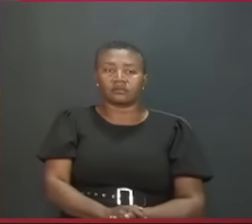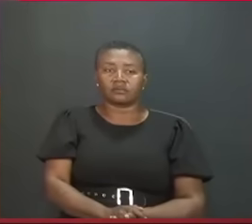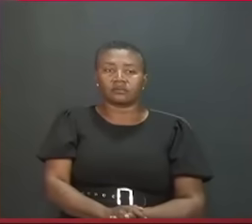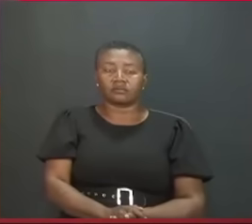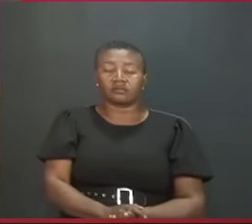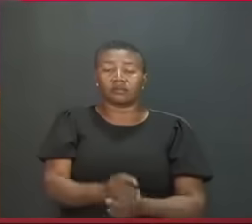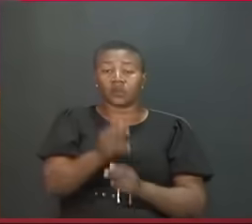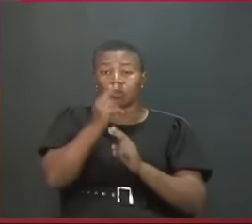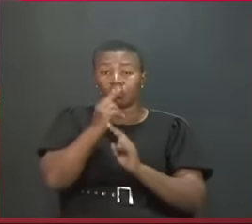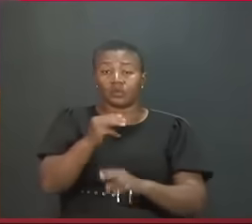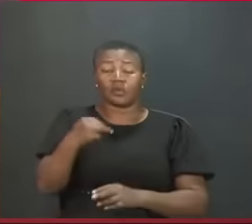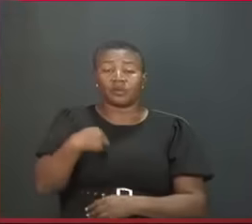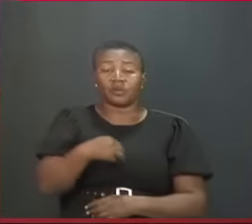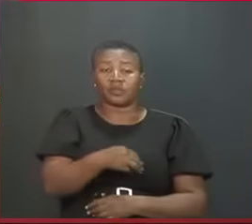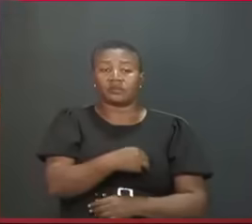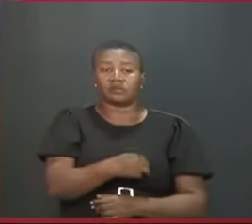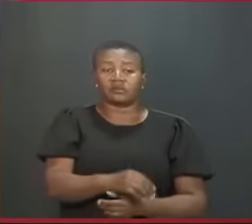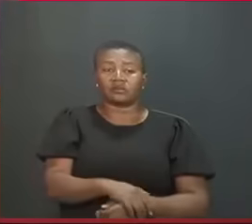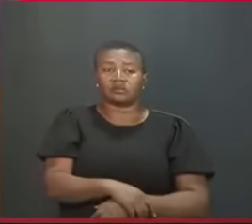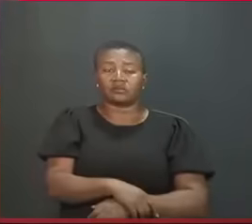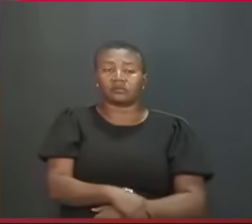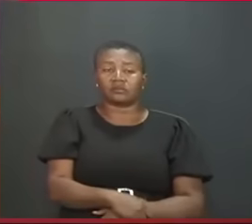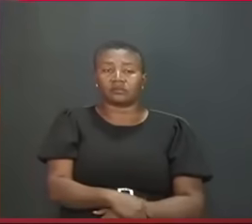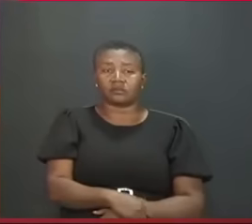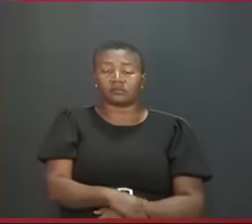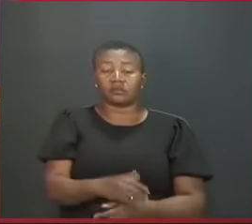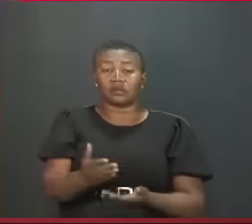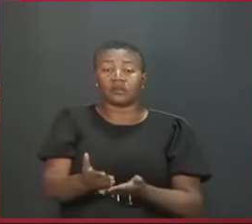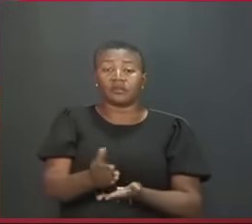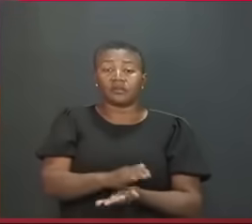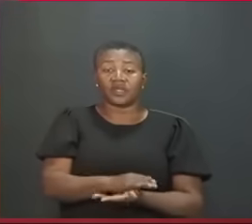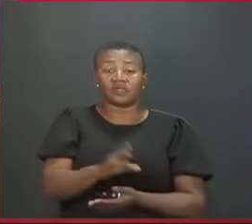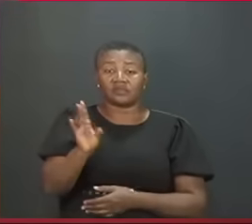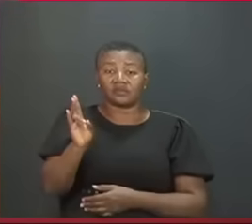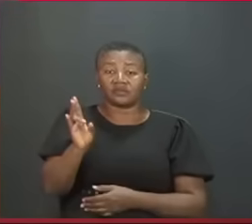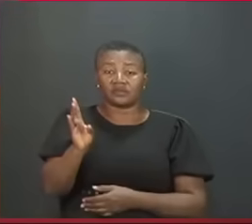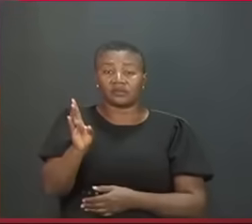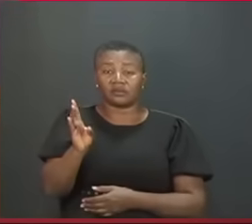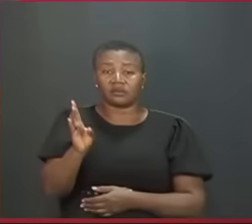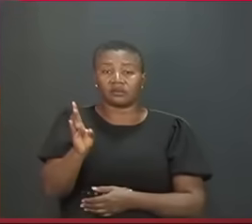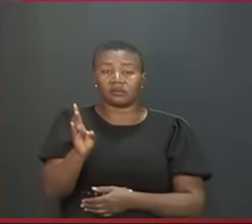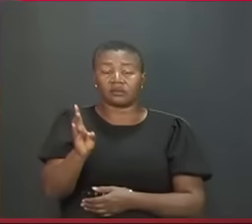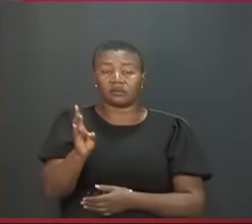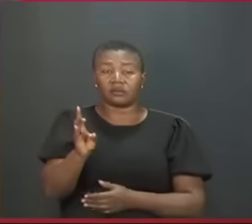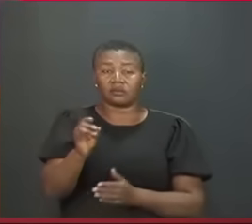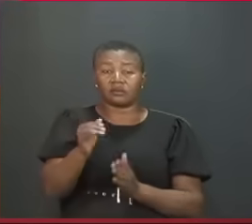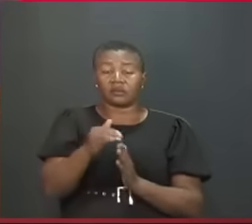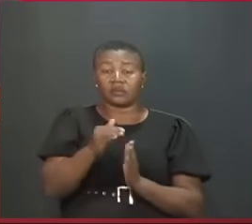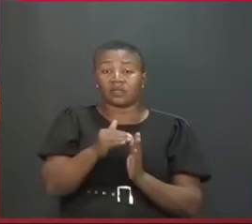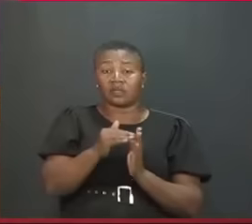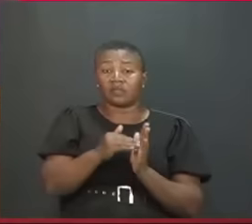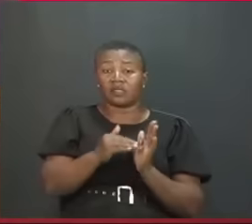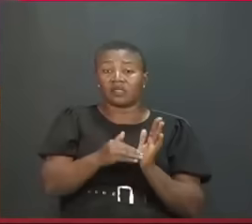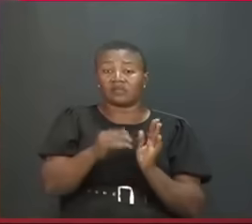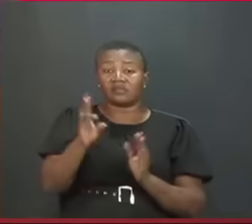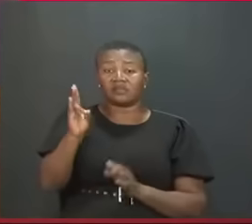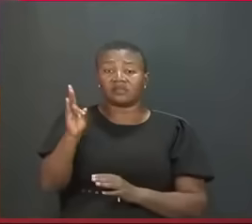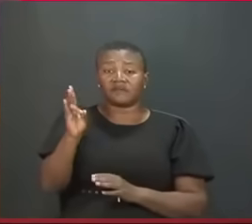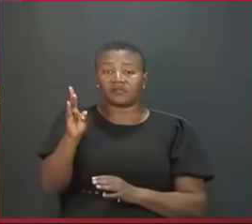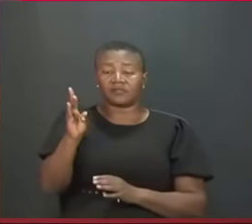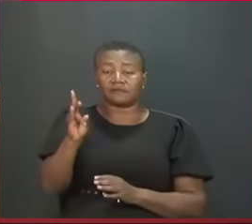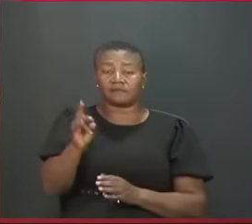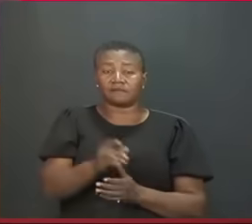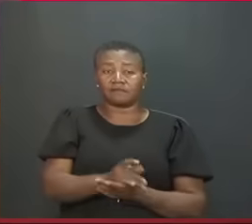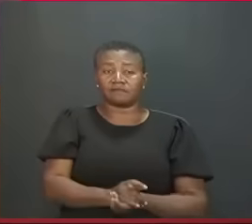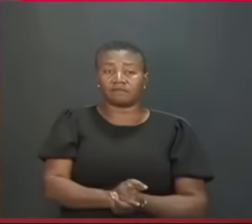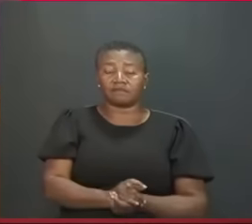Honorable members, we go to page 7, item 17 of